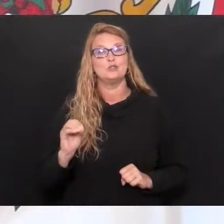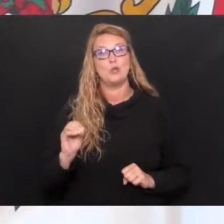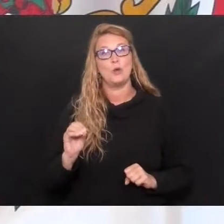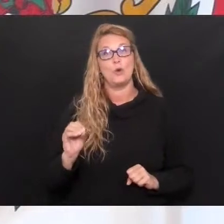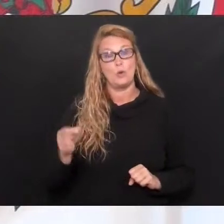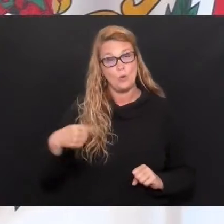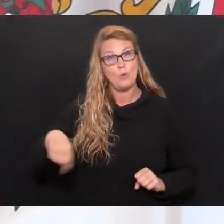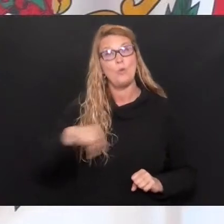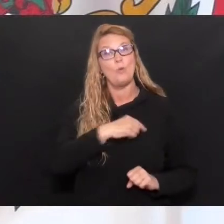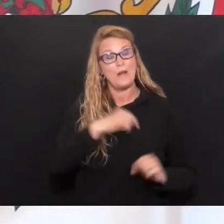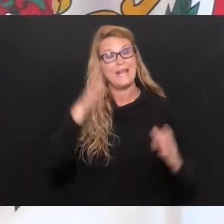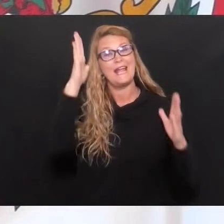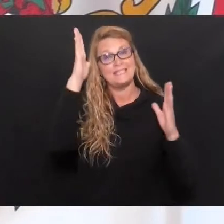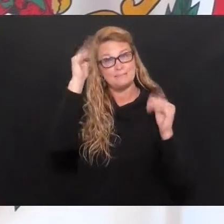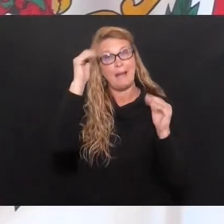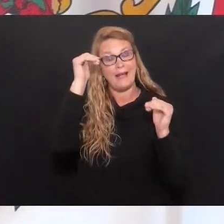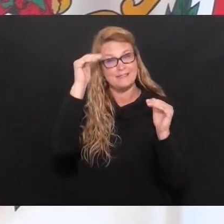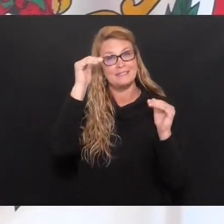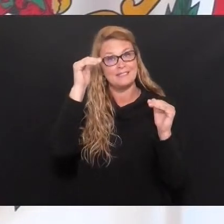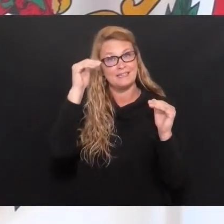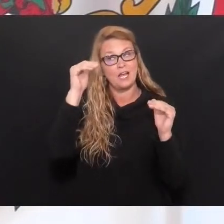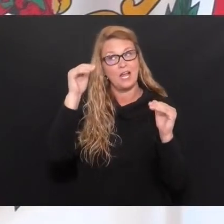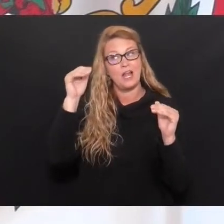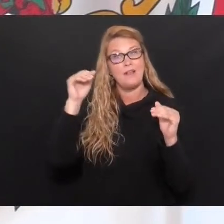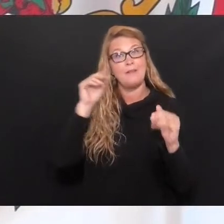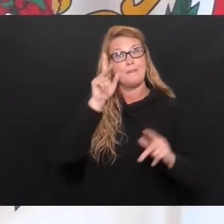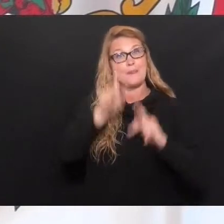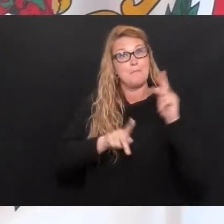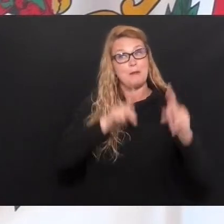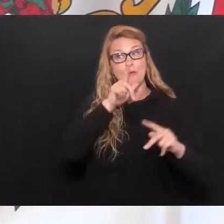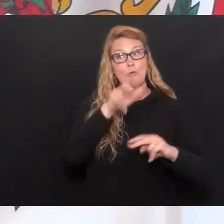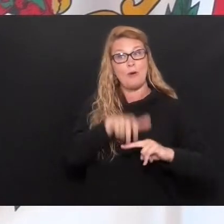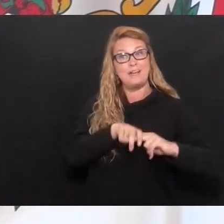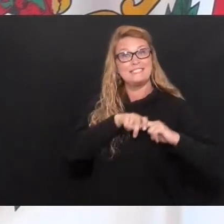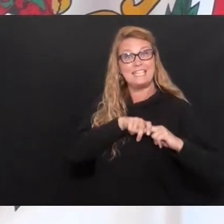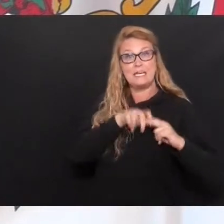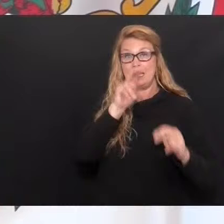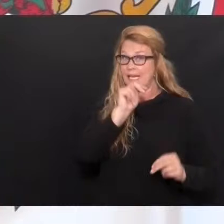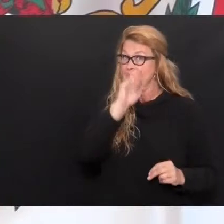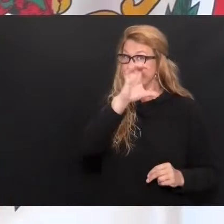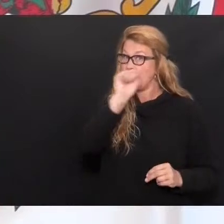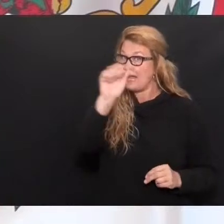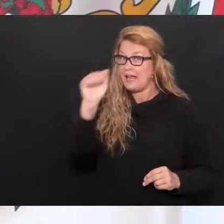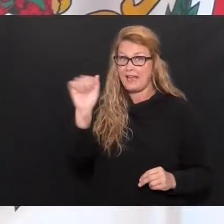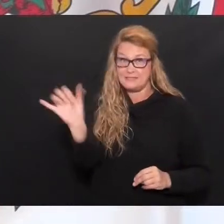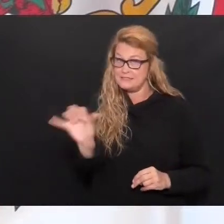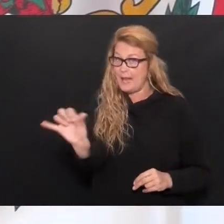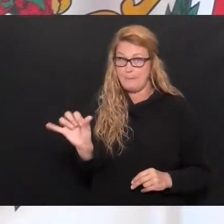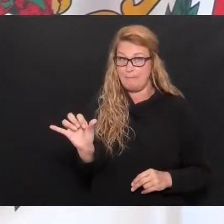we absolutely expect those players, just like they did with the NCAA, you know, to be able to